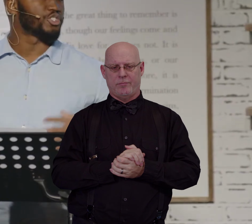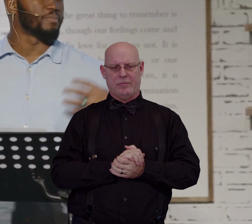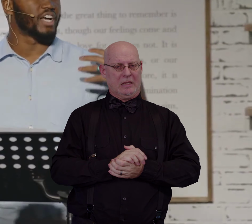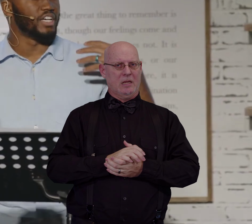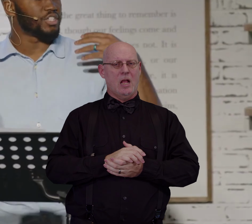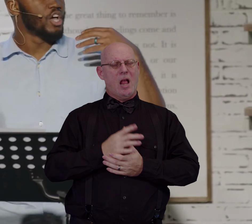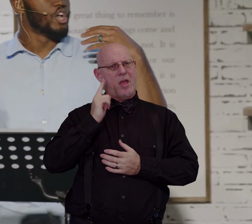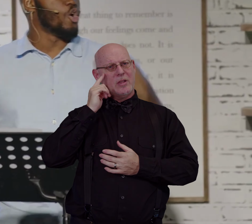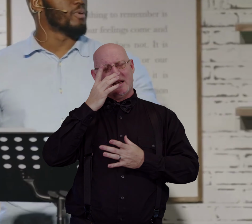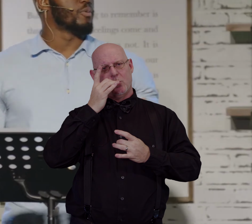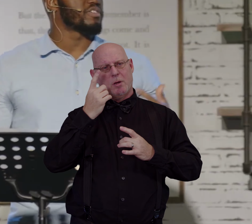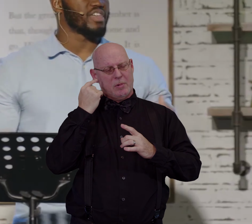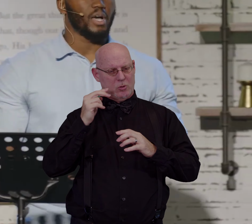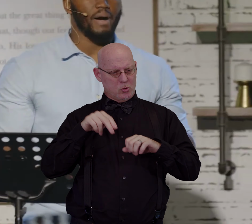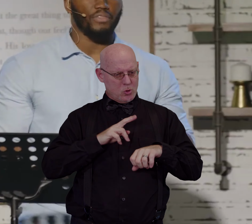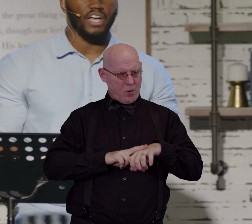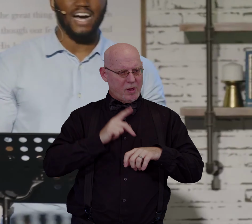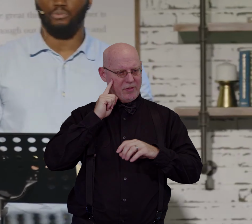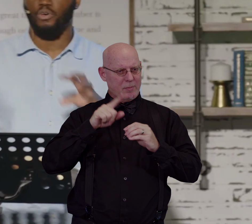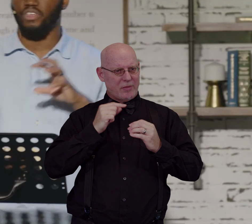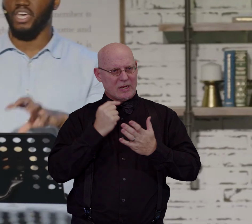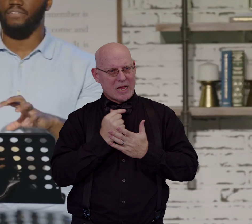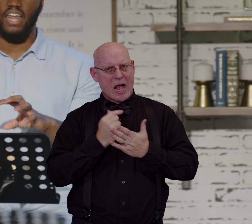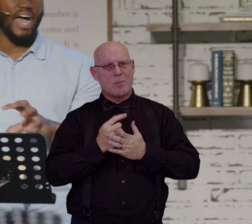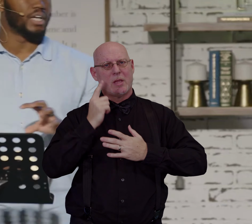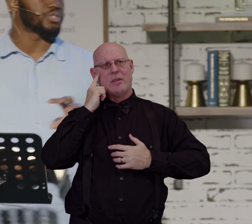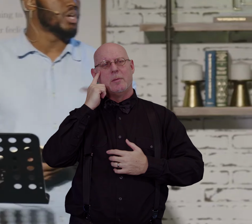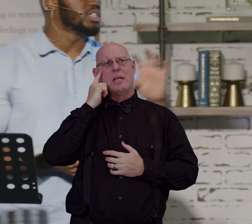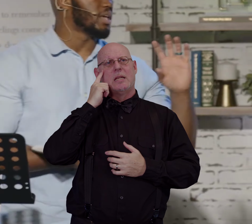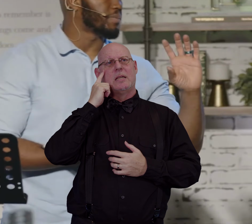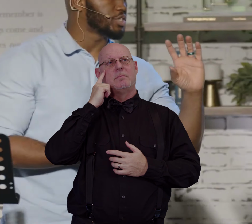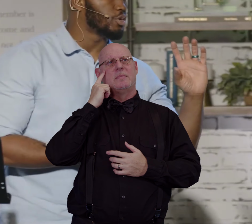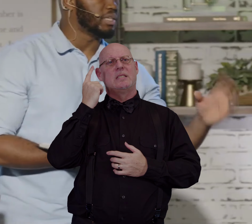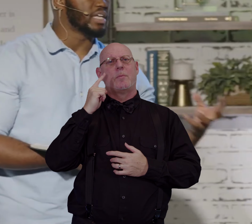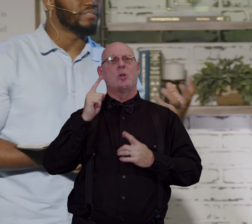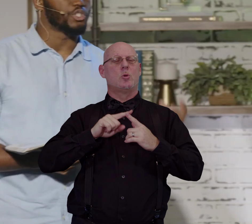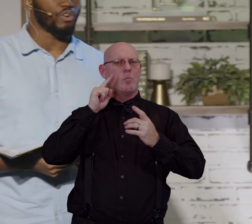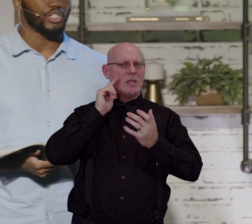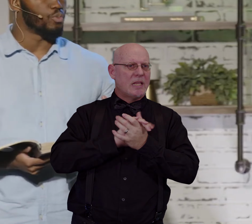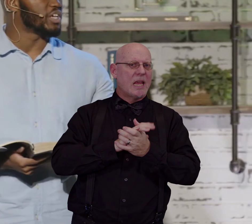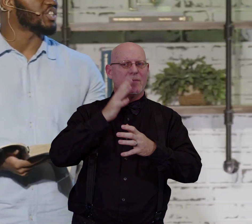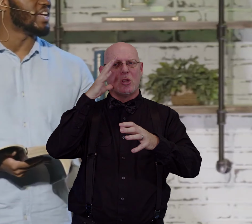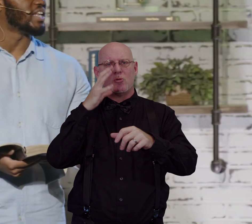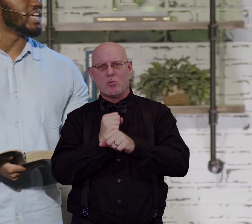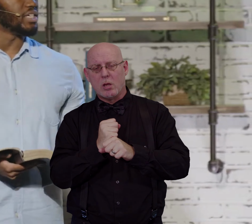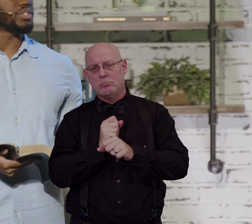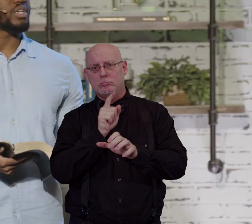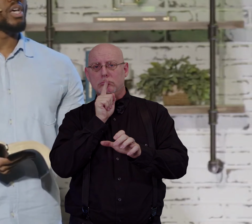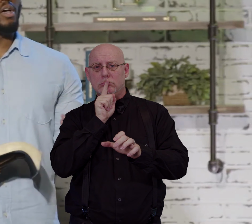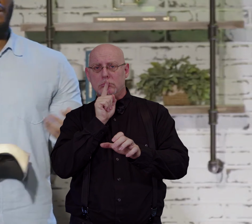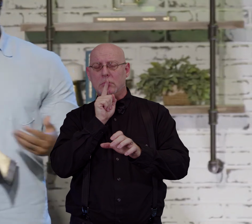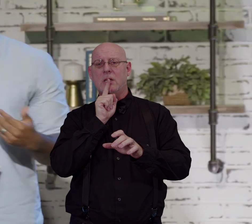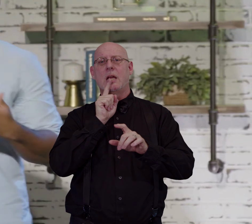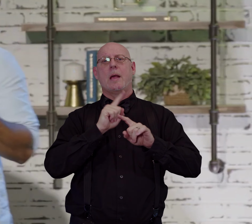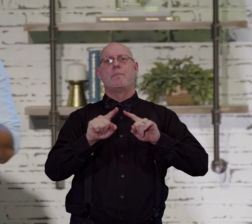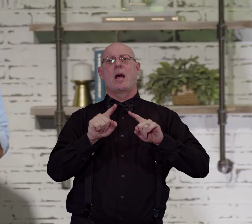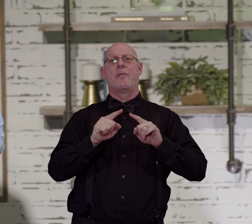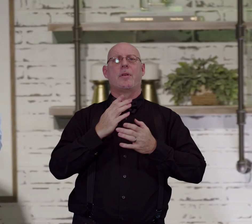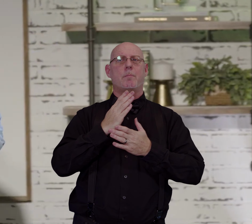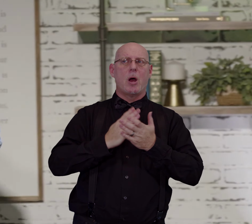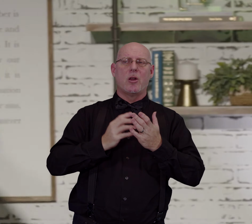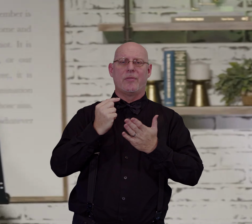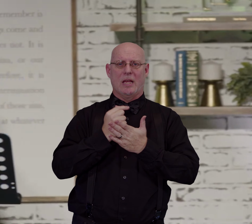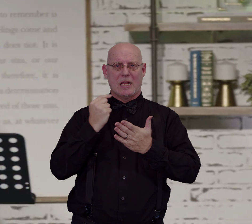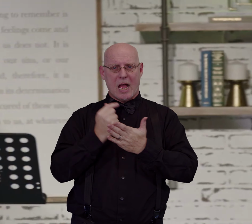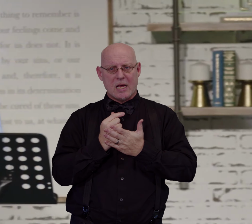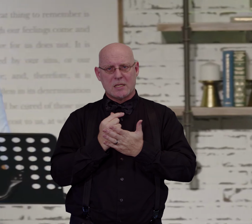this was interesting because normally when we think about the gospel, we think of it as something to believe and trust in, which it is. But there's a part